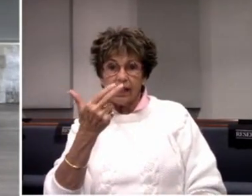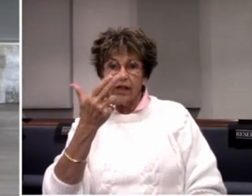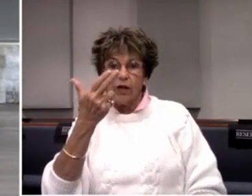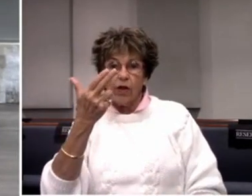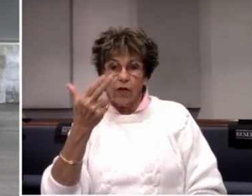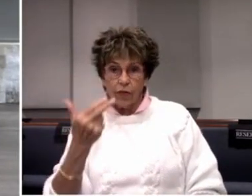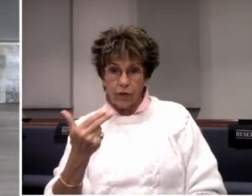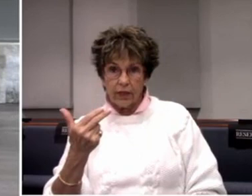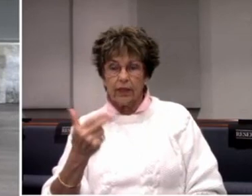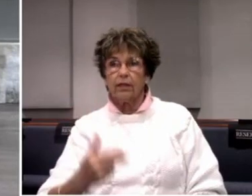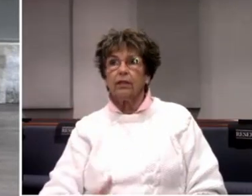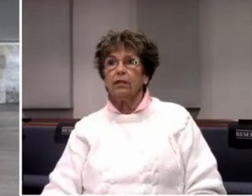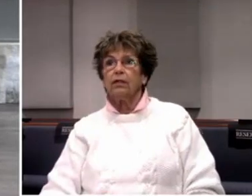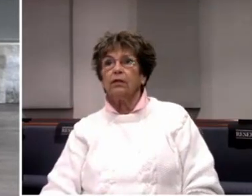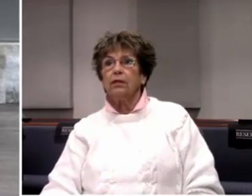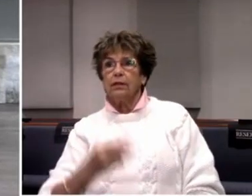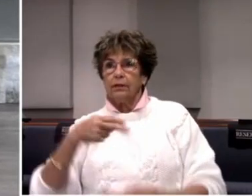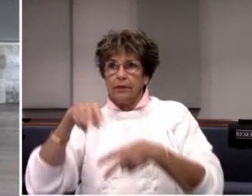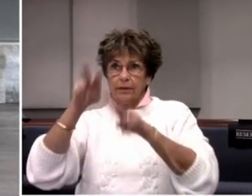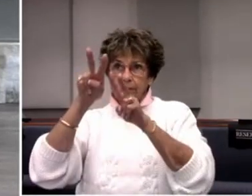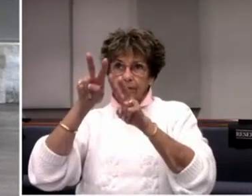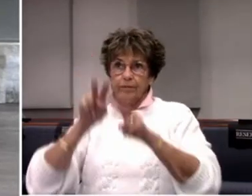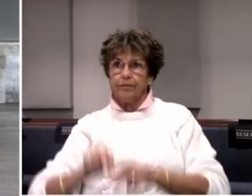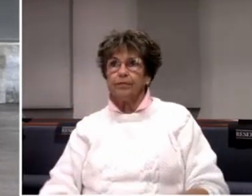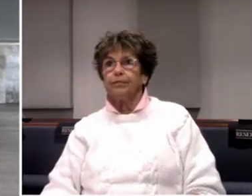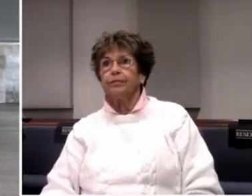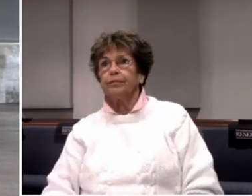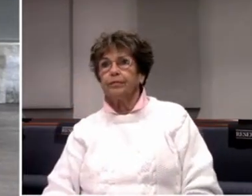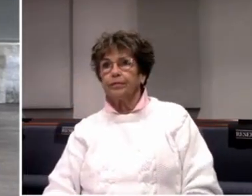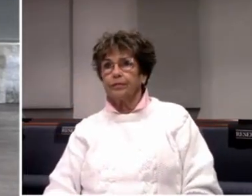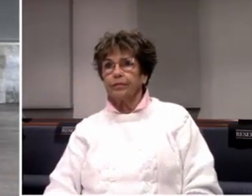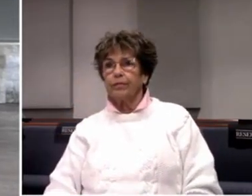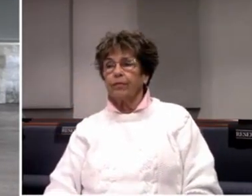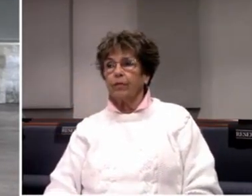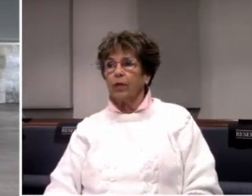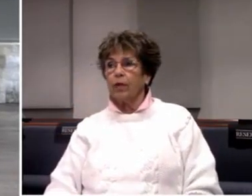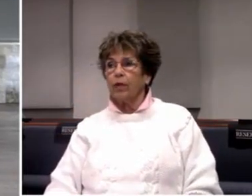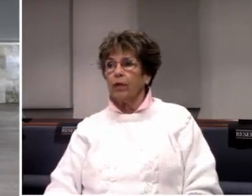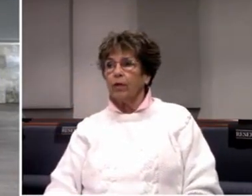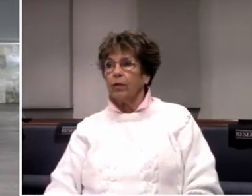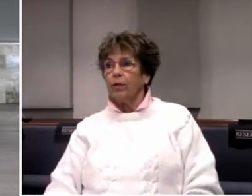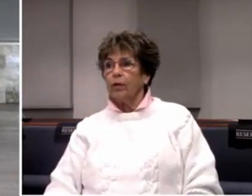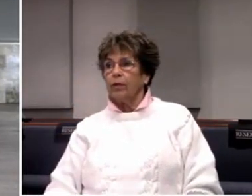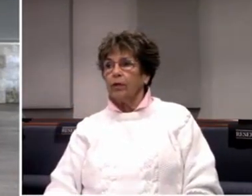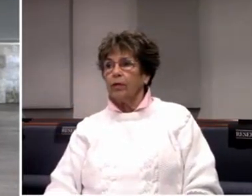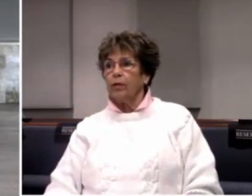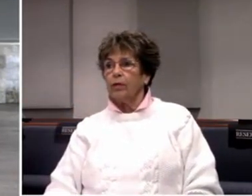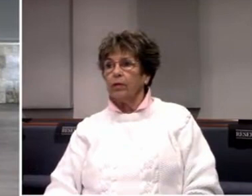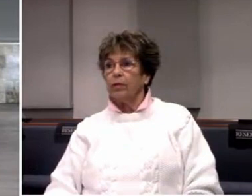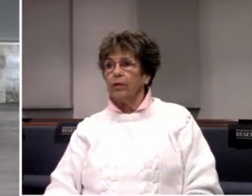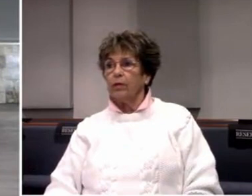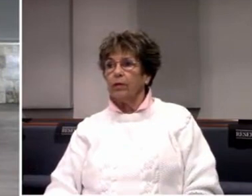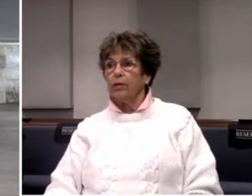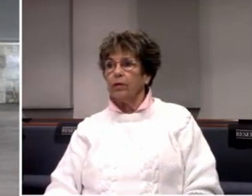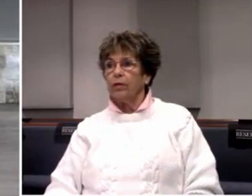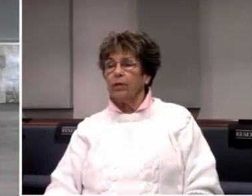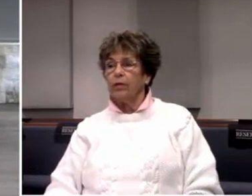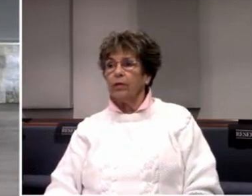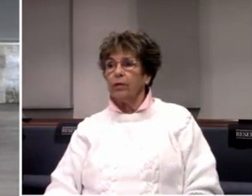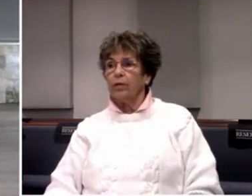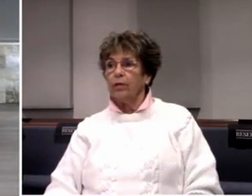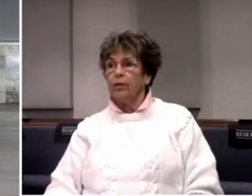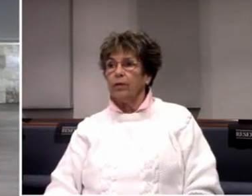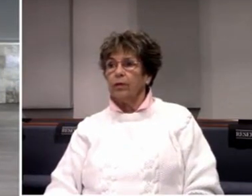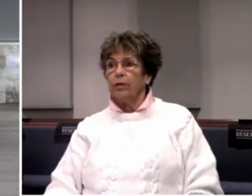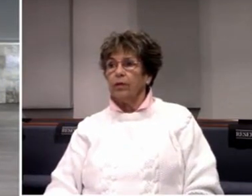13:13. Let us, what's the word that starts with W? Walk. Whenever the Bible talks about walk, it's talking about how you live your life. Let